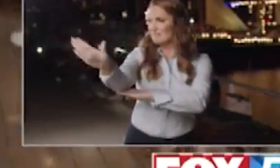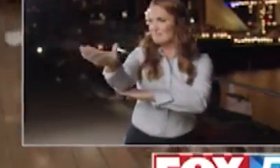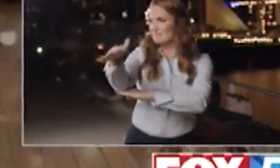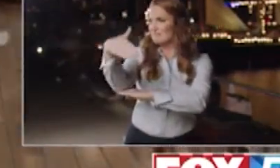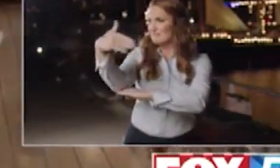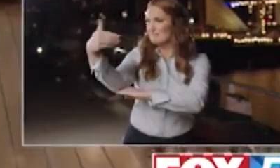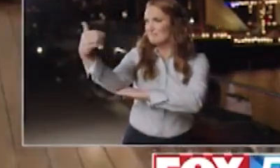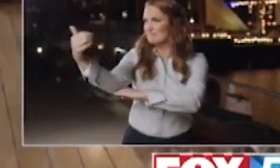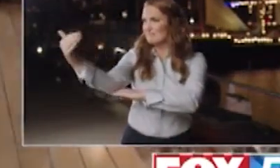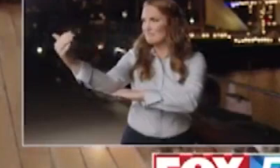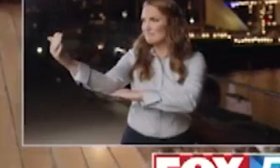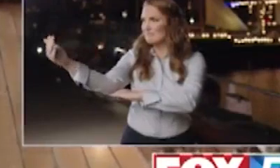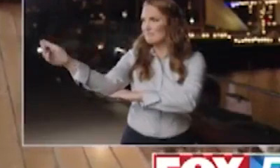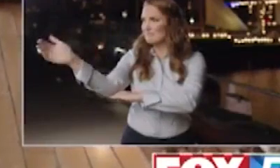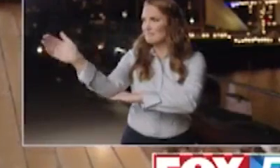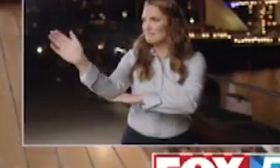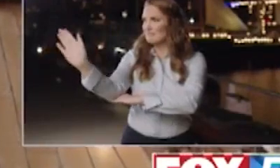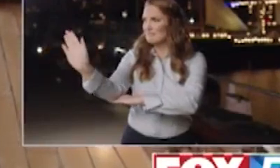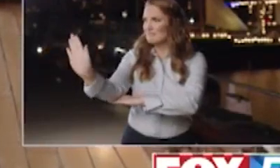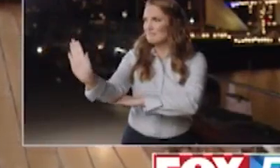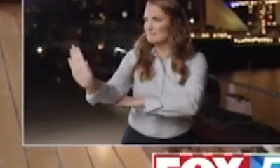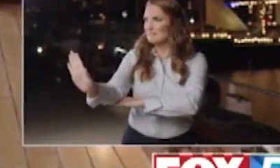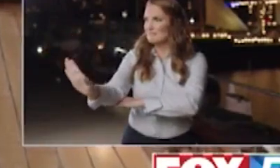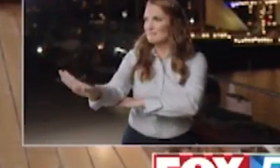gallantly streaming,